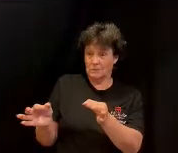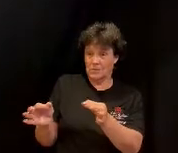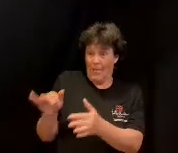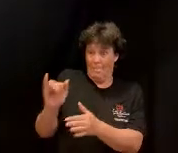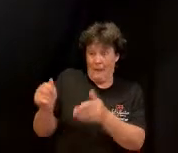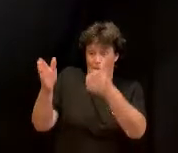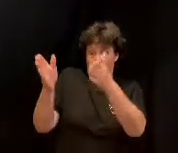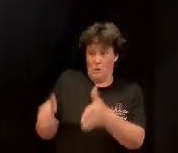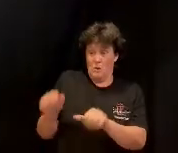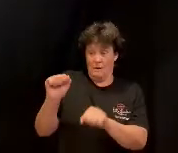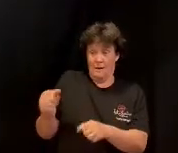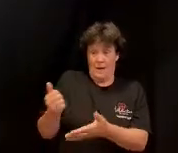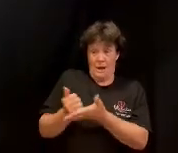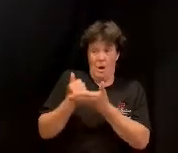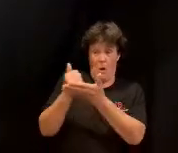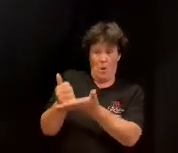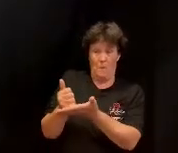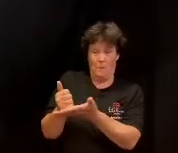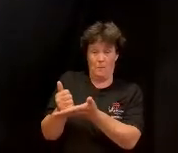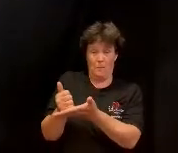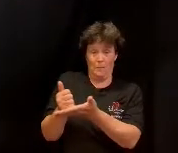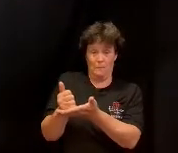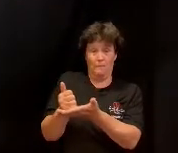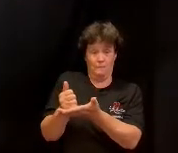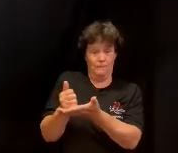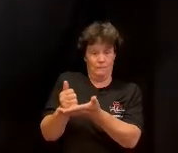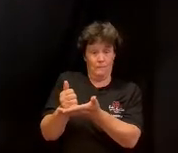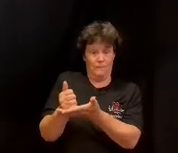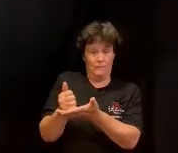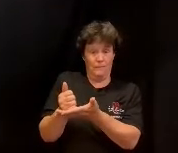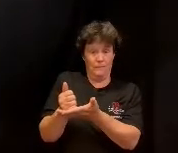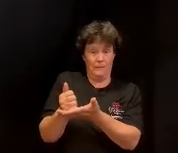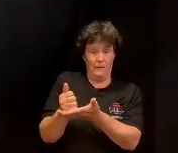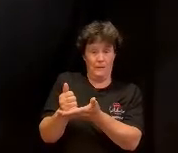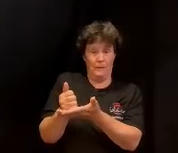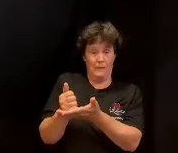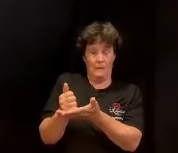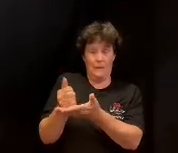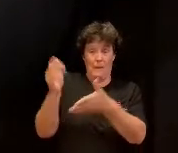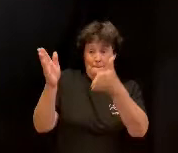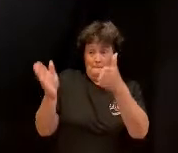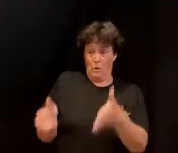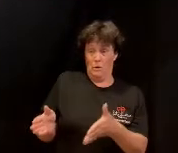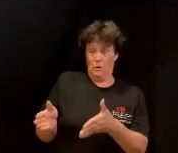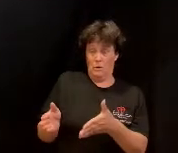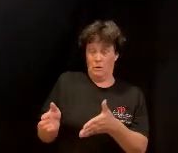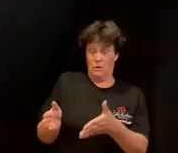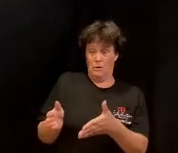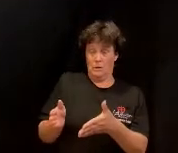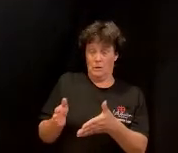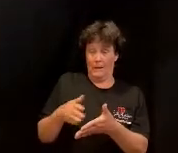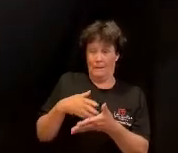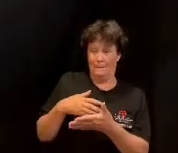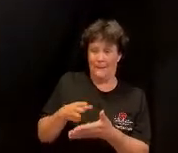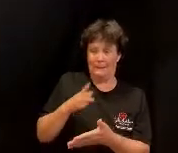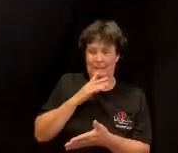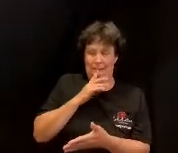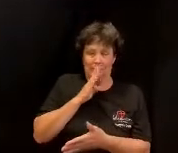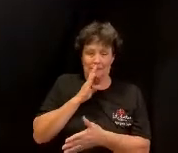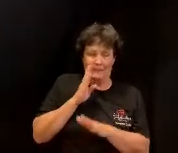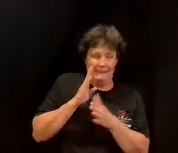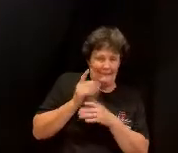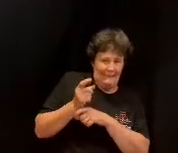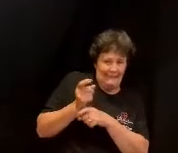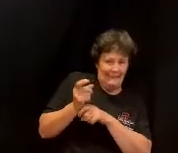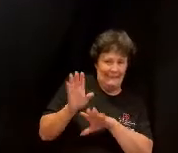actually help you take the thing out of your eye. The person you're trying to say something to try to correct, maybe that's the person